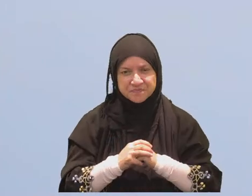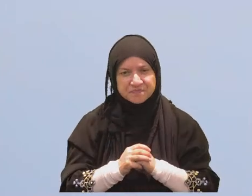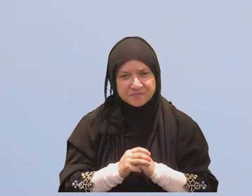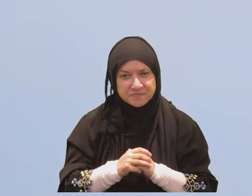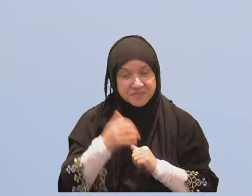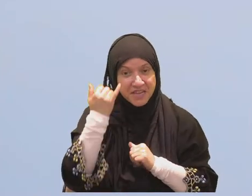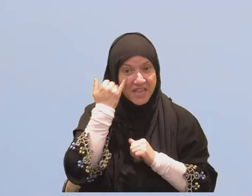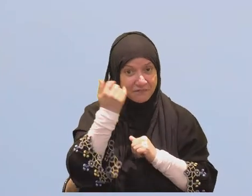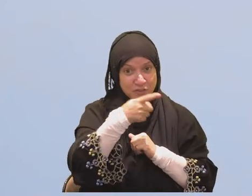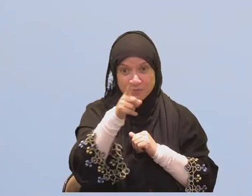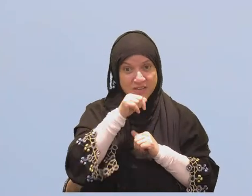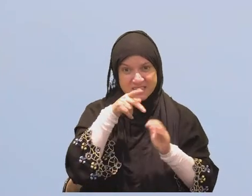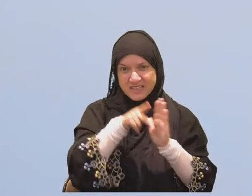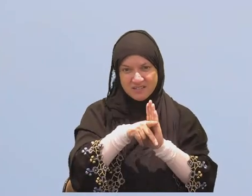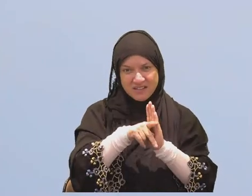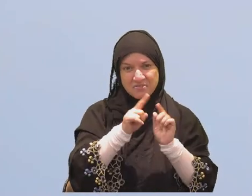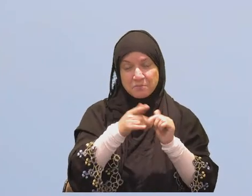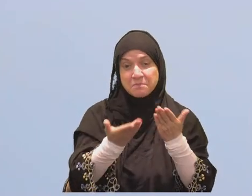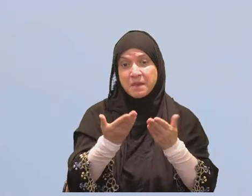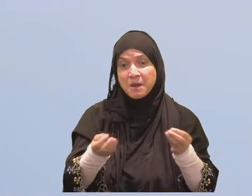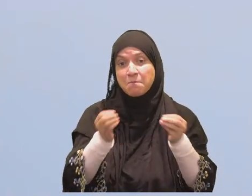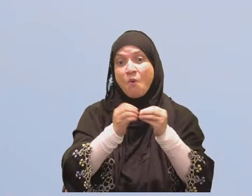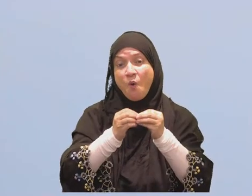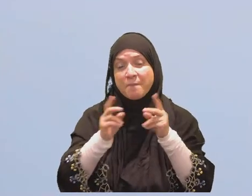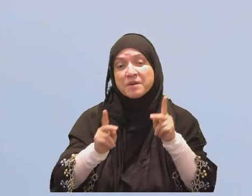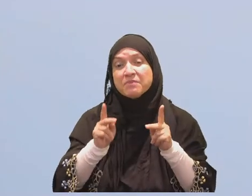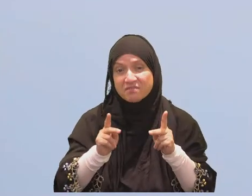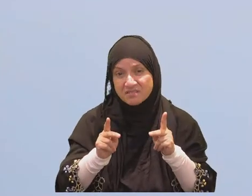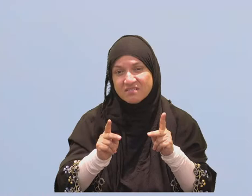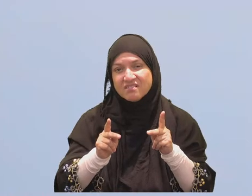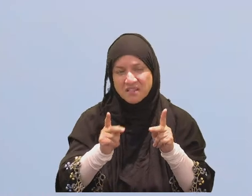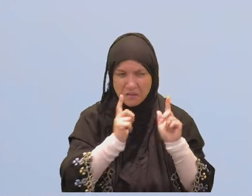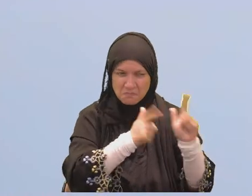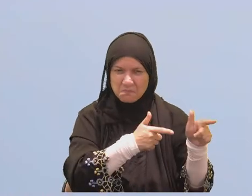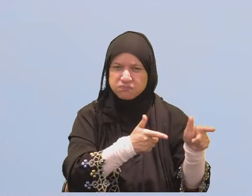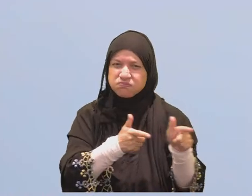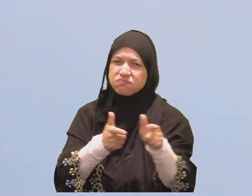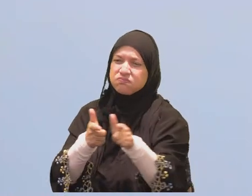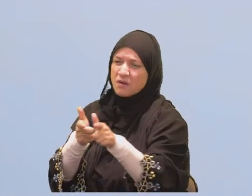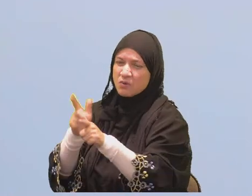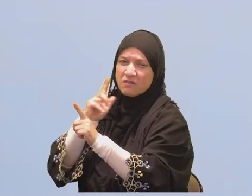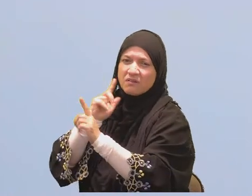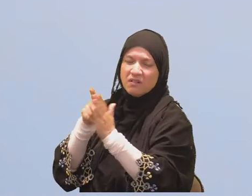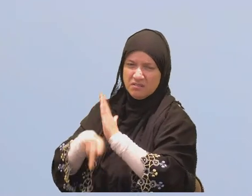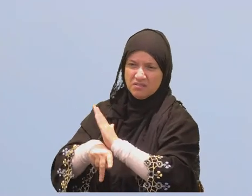it isn't. And so this chapter doesn't start with